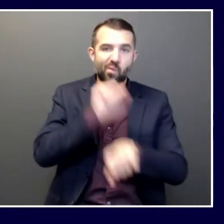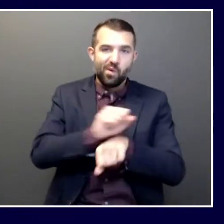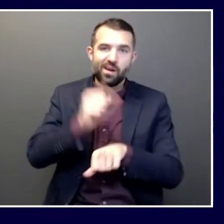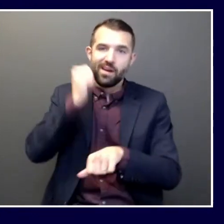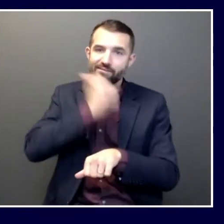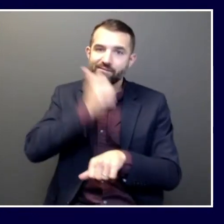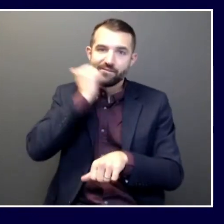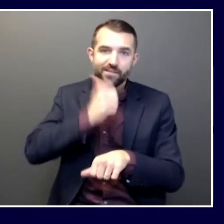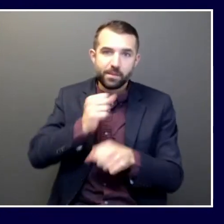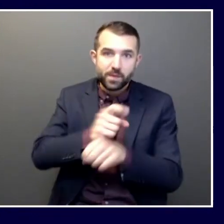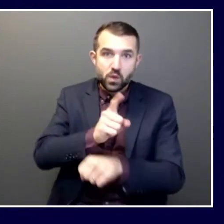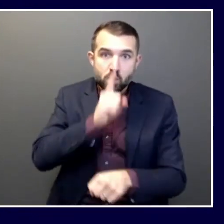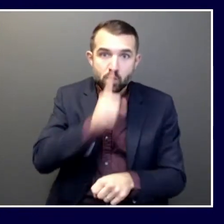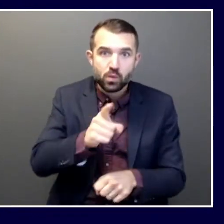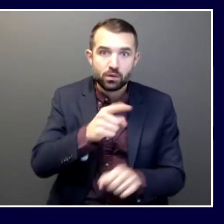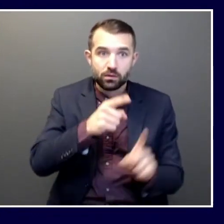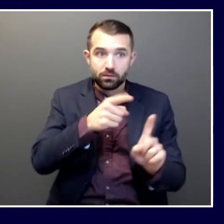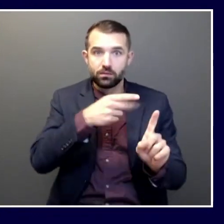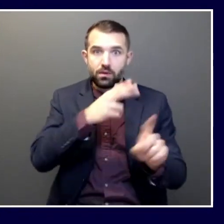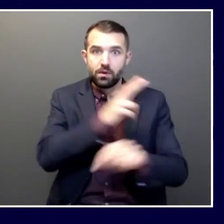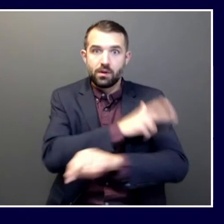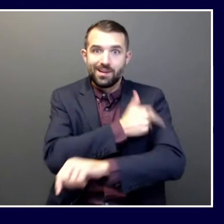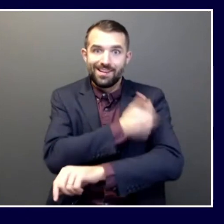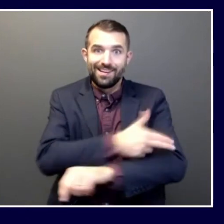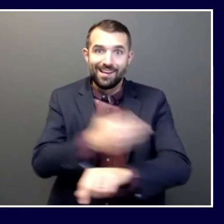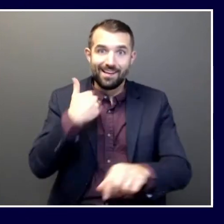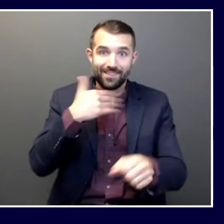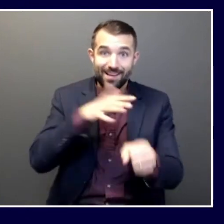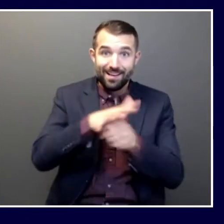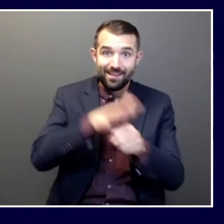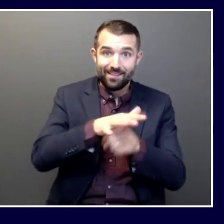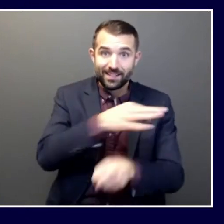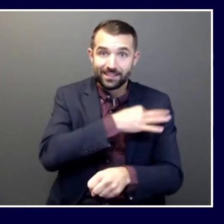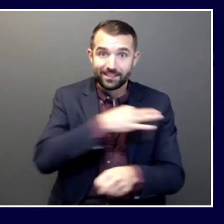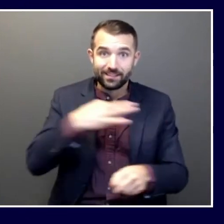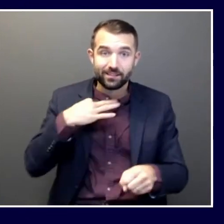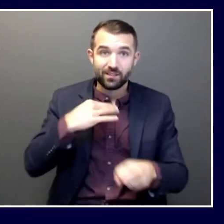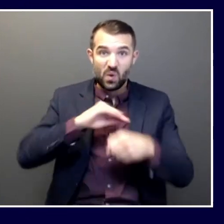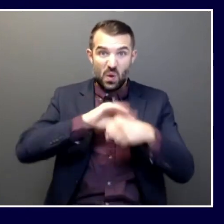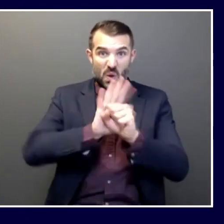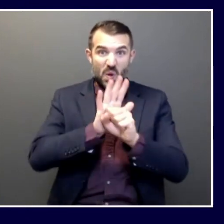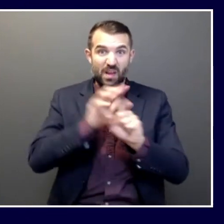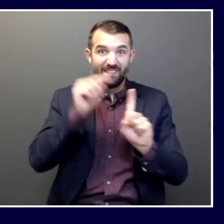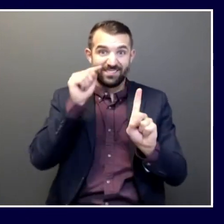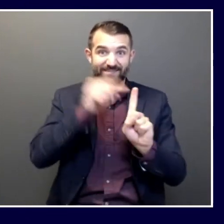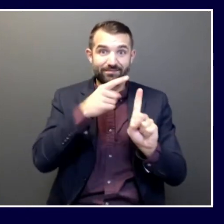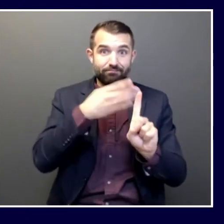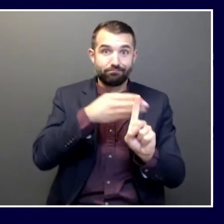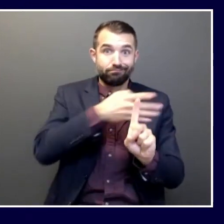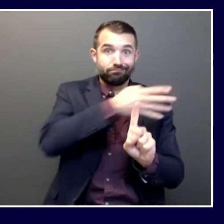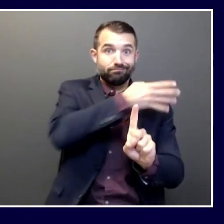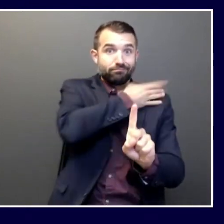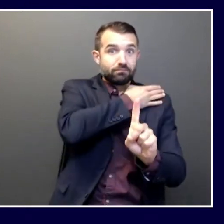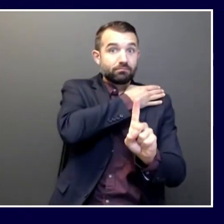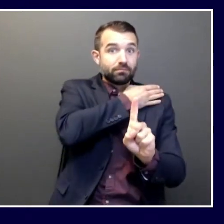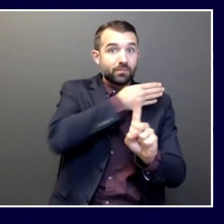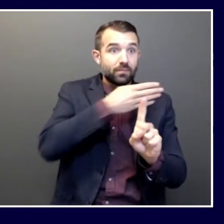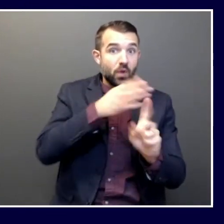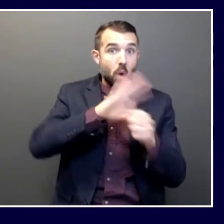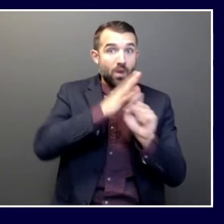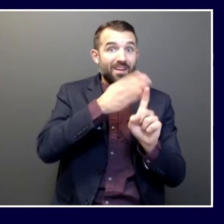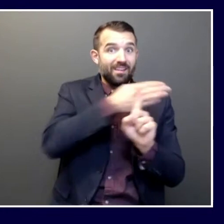Maine. This is an issue that predated the pandemic, but was exacerbated by the pandemic. We now have nearly